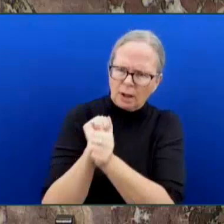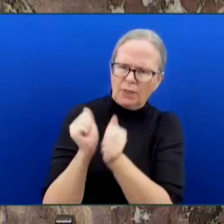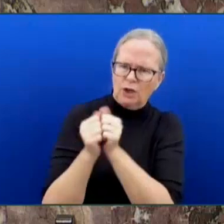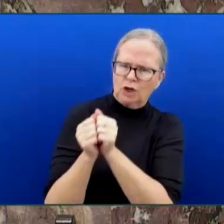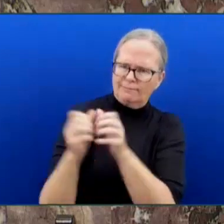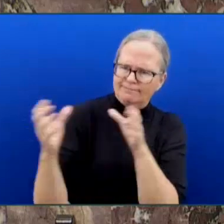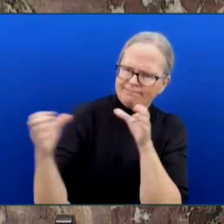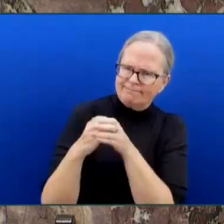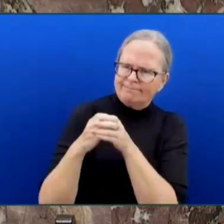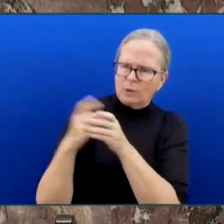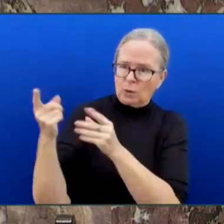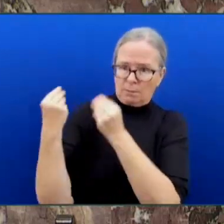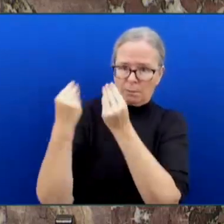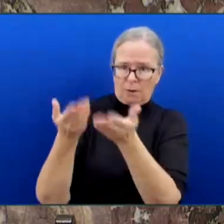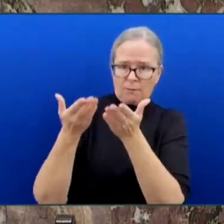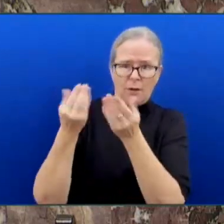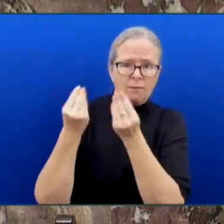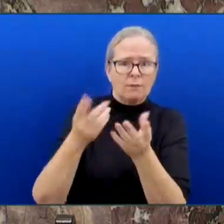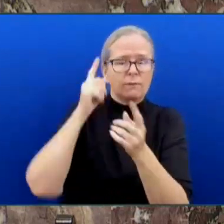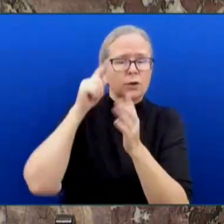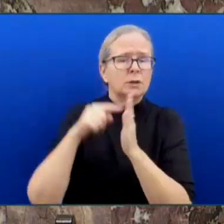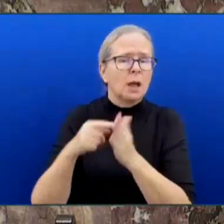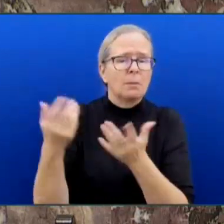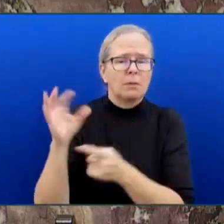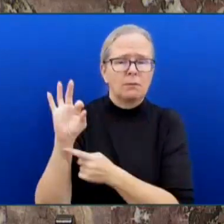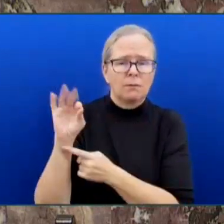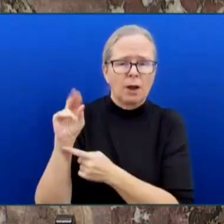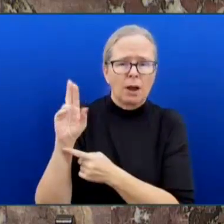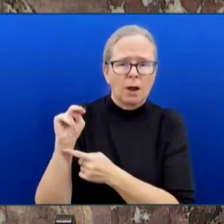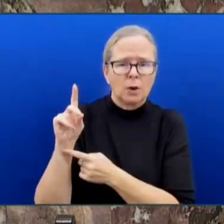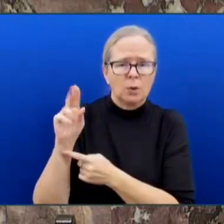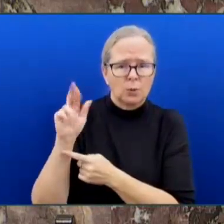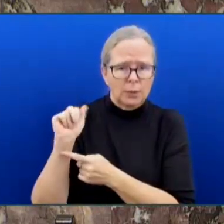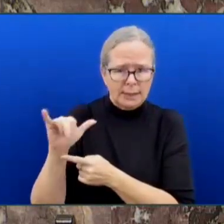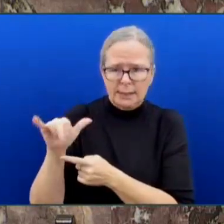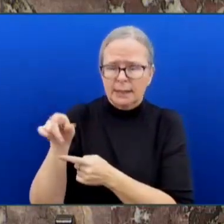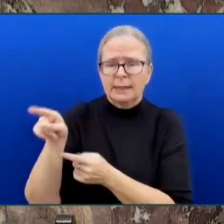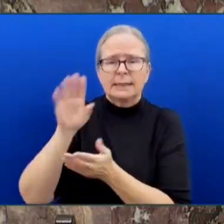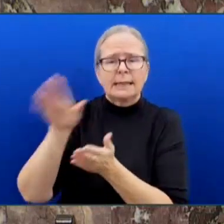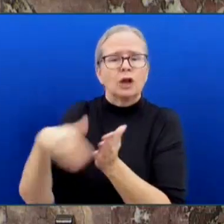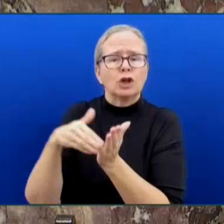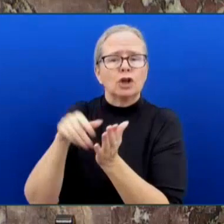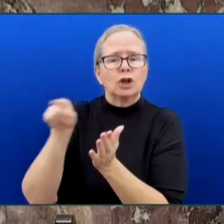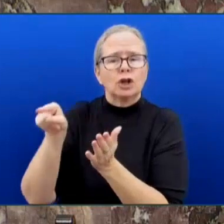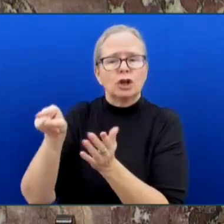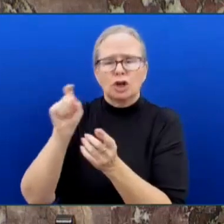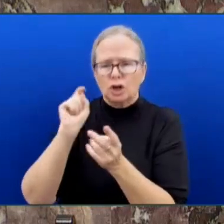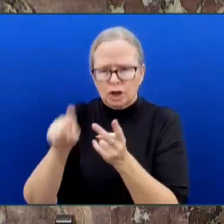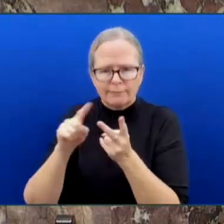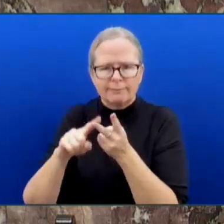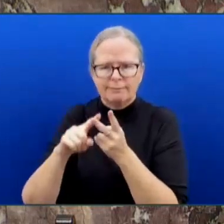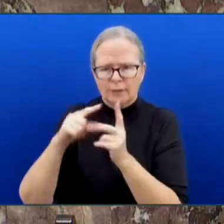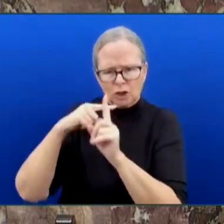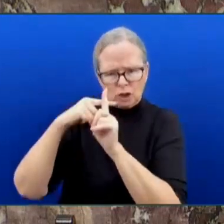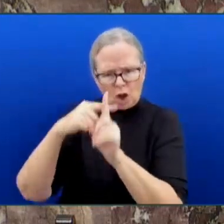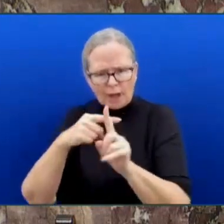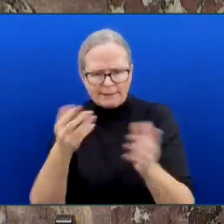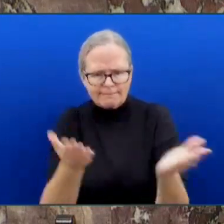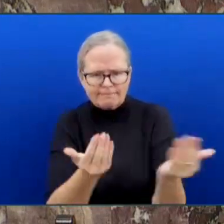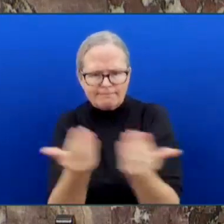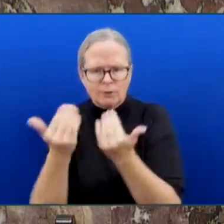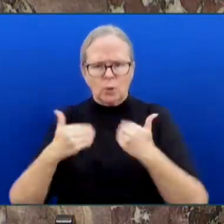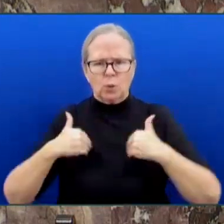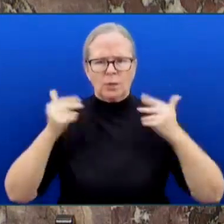districts to provide targeted education to kids about this very topic. It's work that we are expanding.